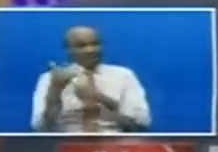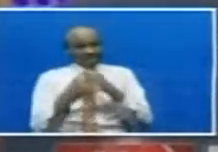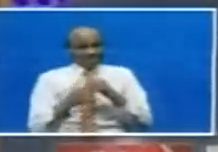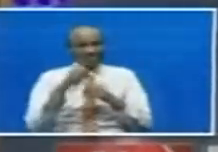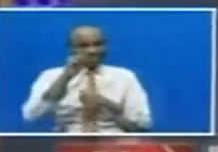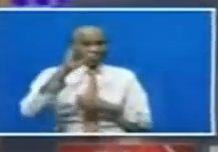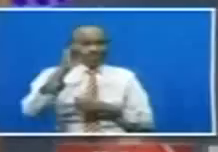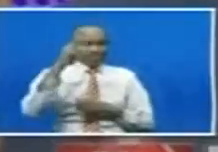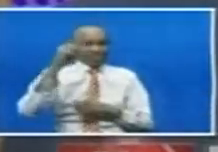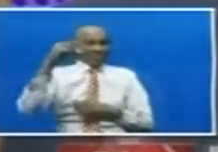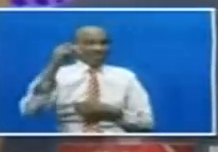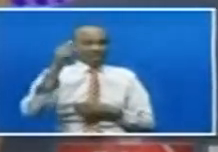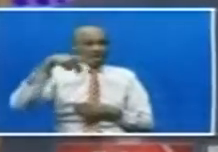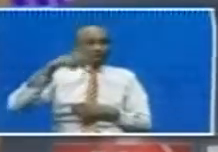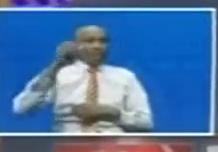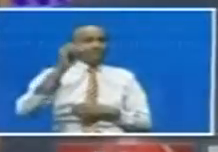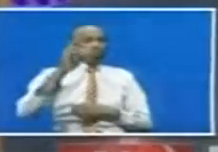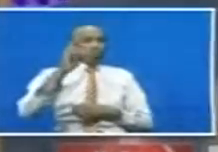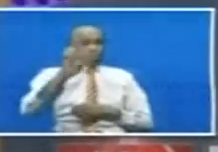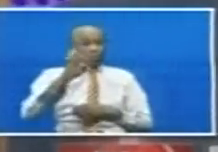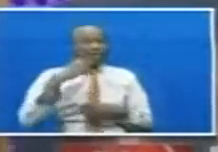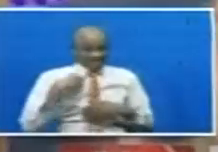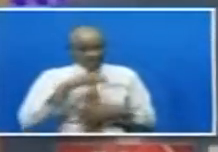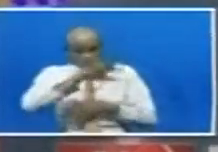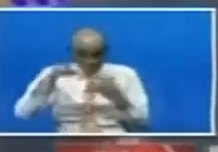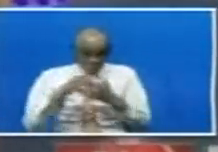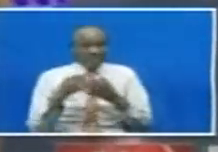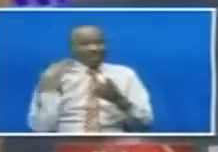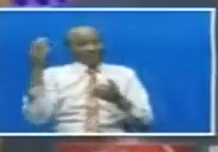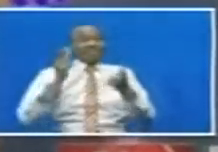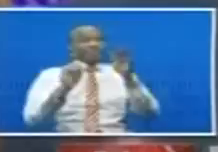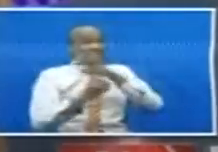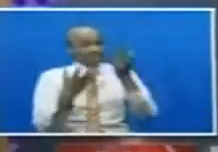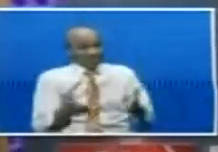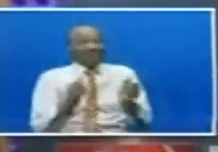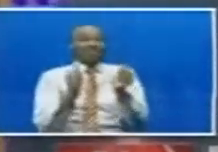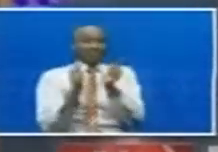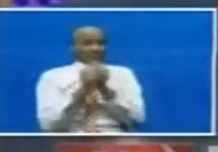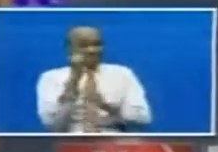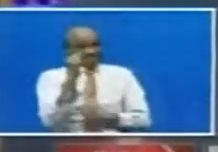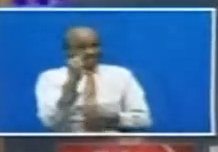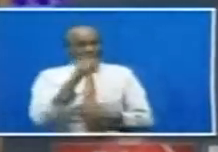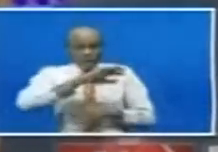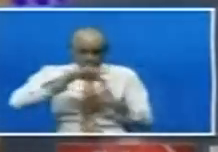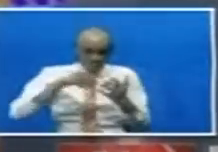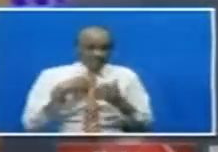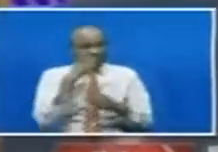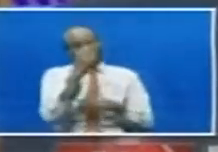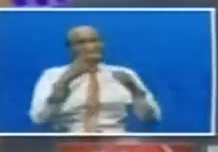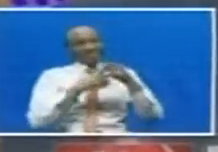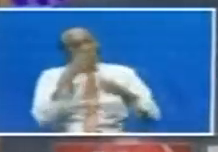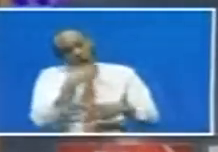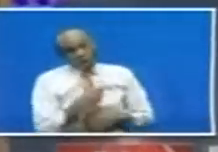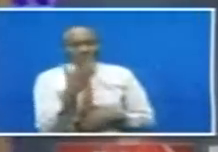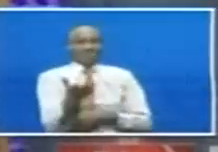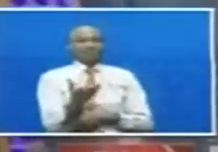Singapore. There are 15 cabinet secretaries or cabinet ministers. The average age is 57.